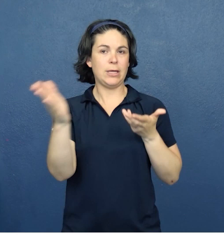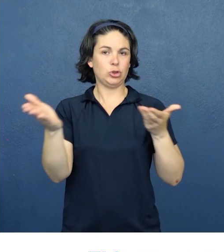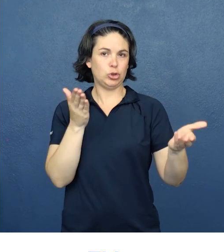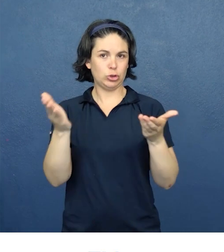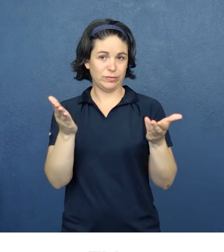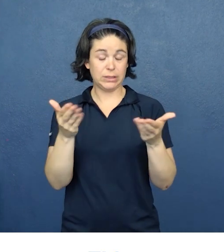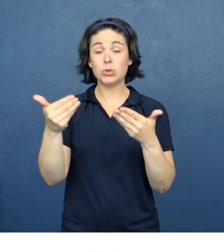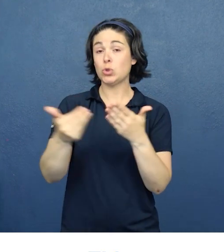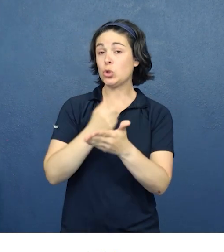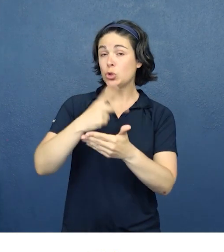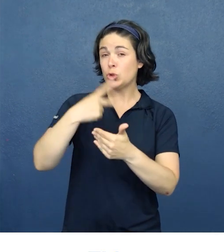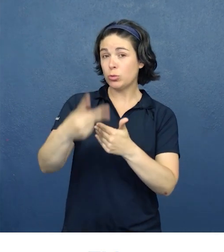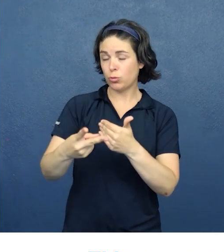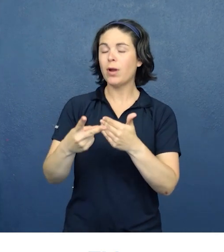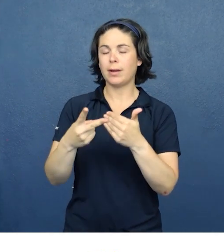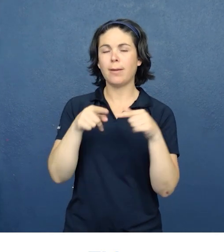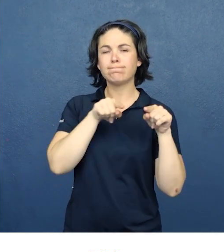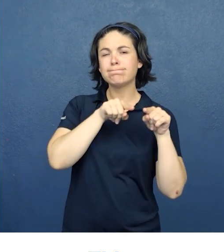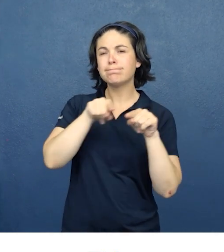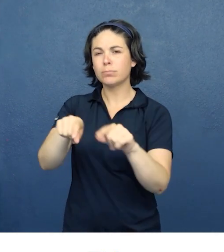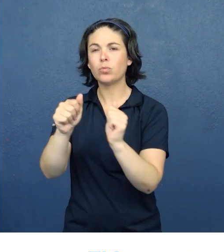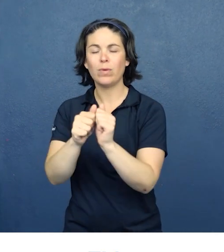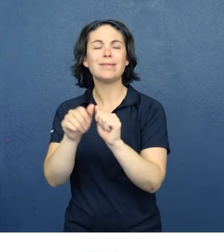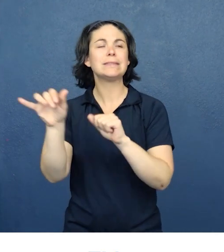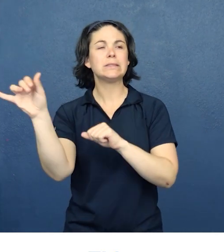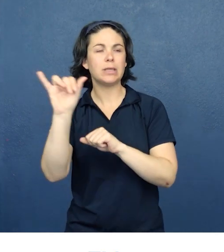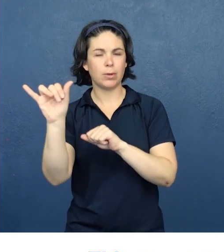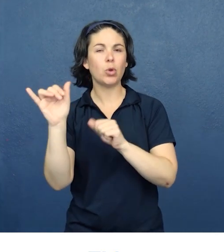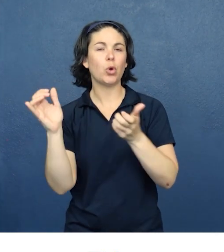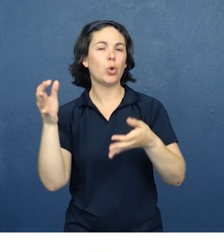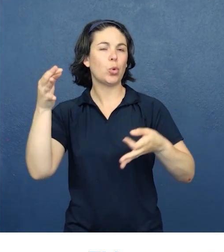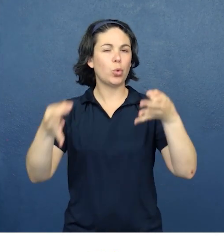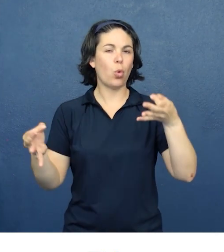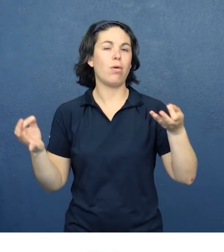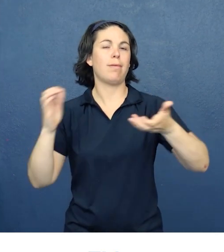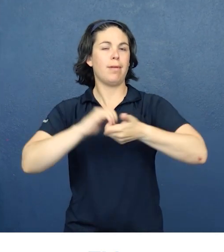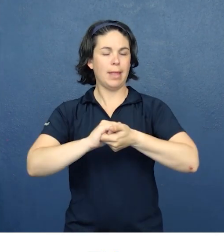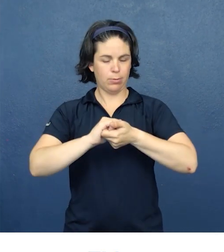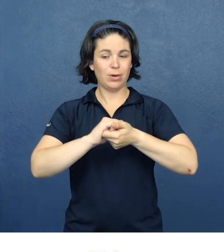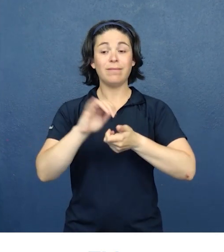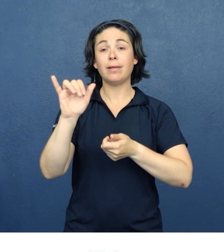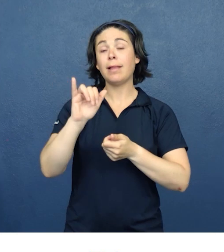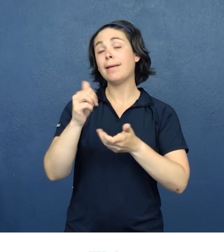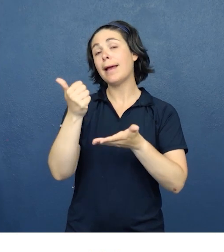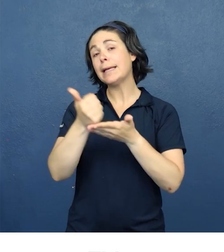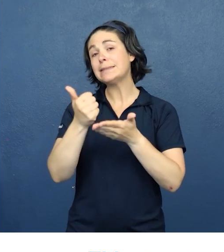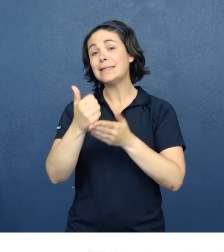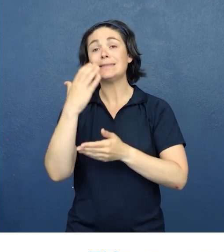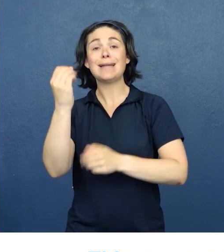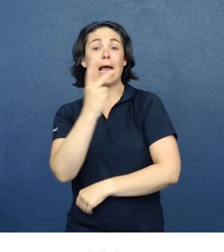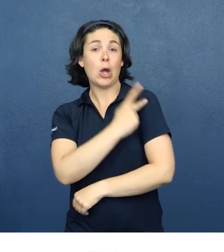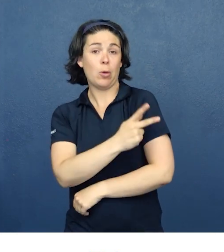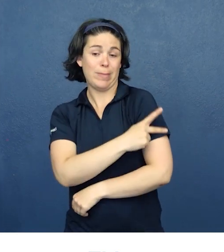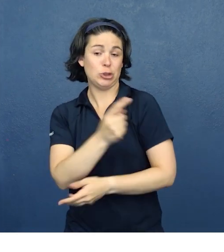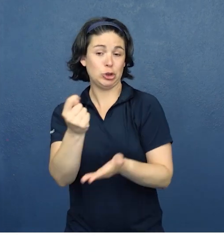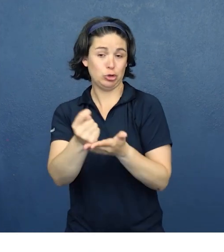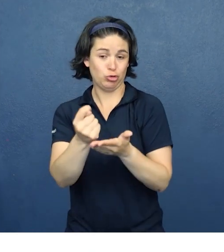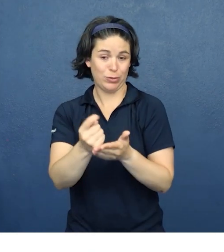This new program complements existing similar collaborative court programs like assisted outpatient treatment.